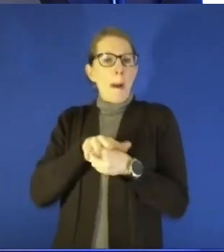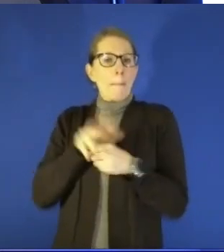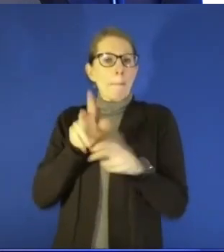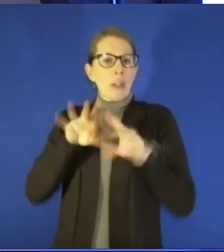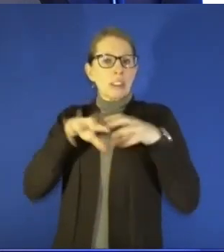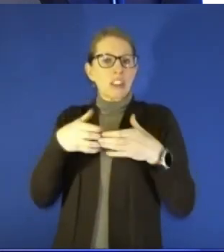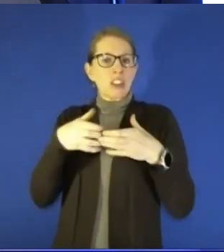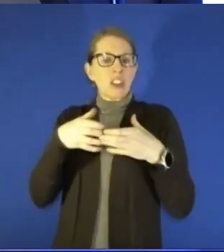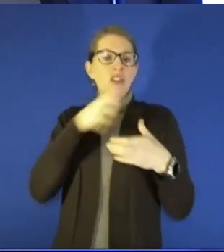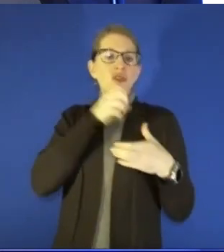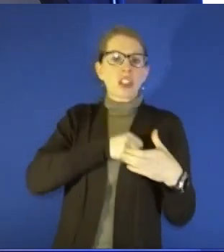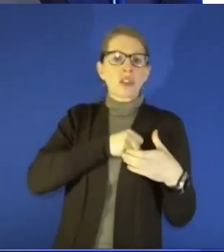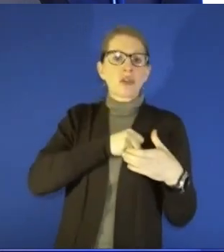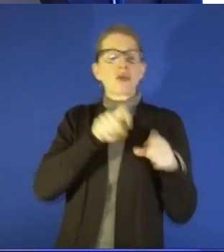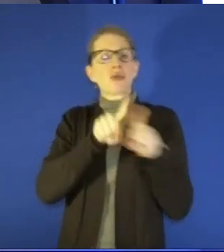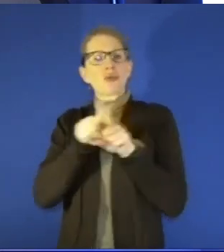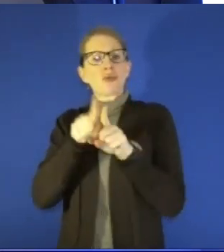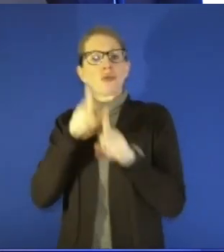gender and age?